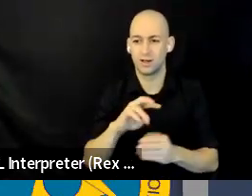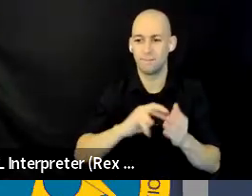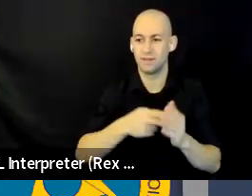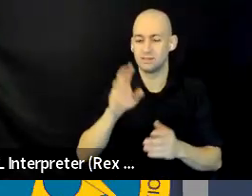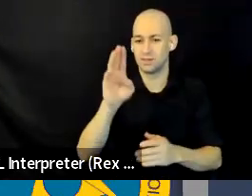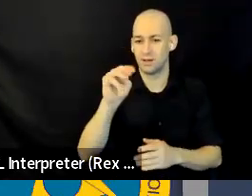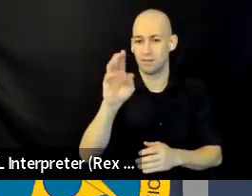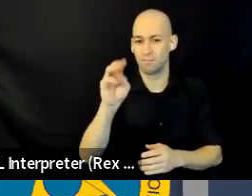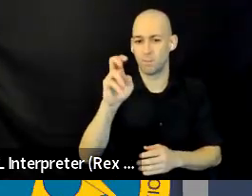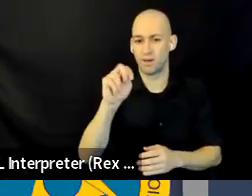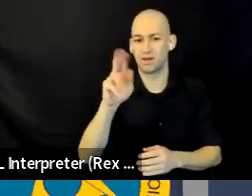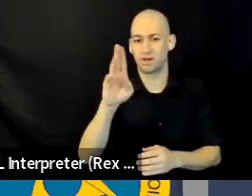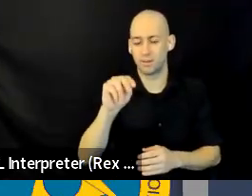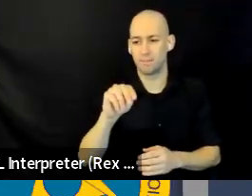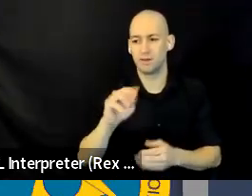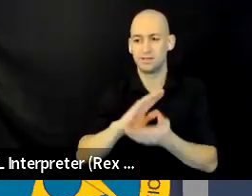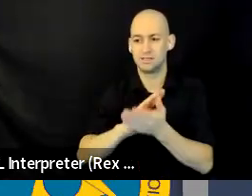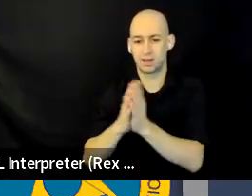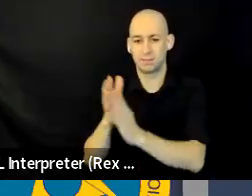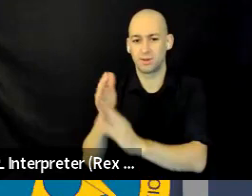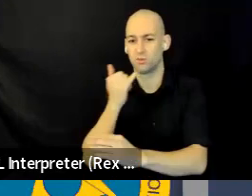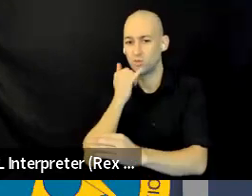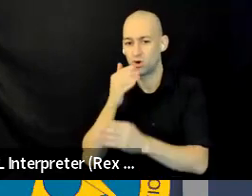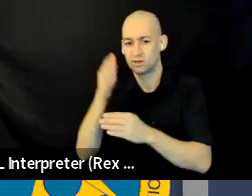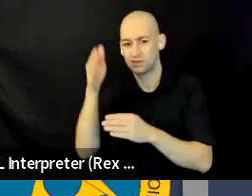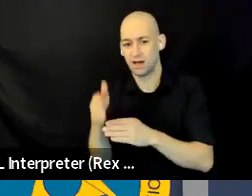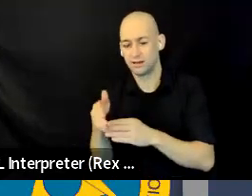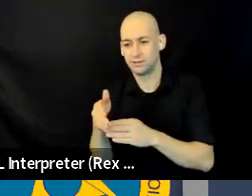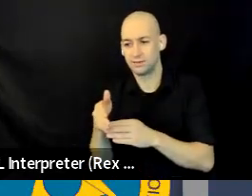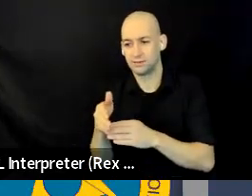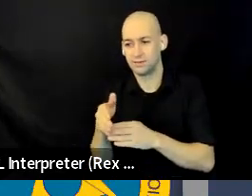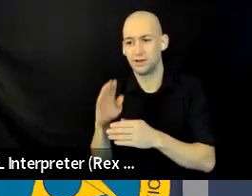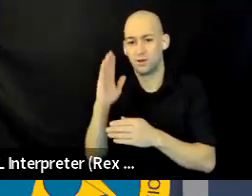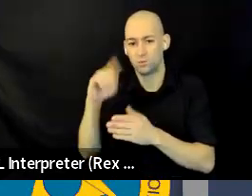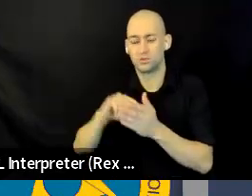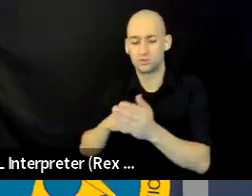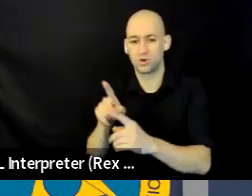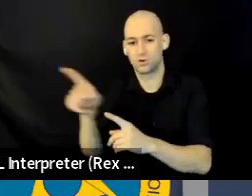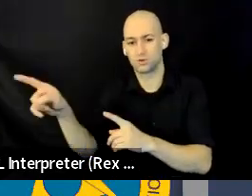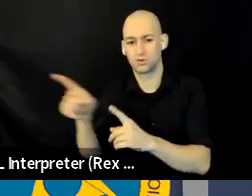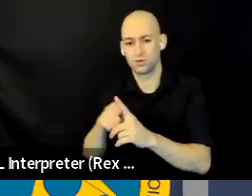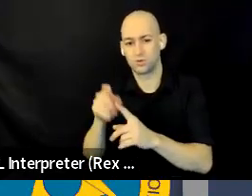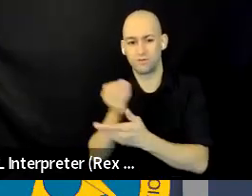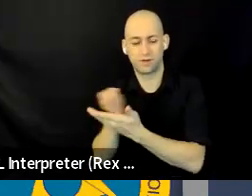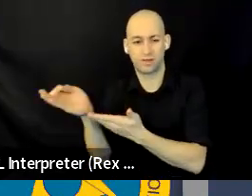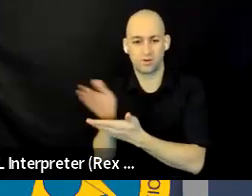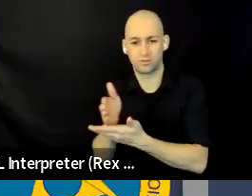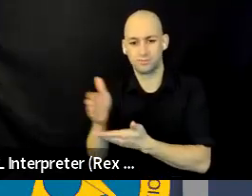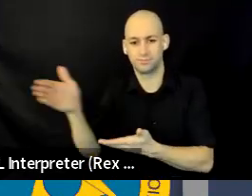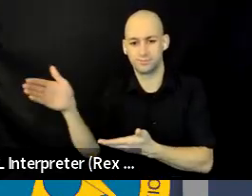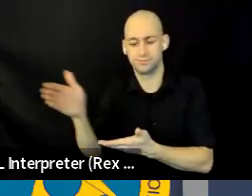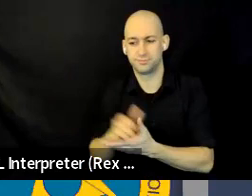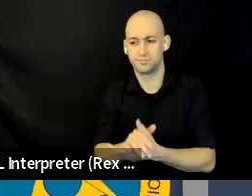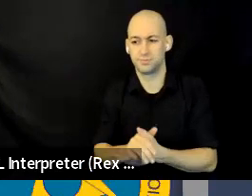that is tracking to the wrong side, and it's going to start towards failure. And I think it's very serious, and we need to really emphasize